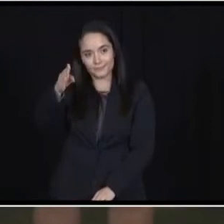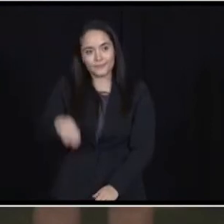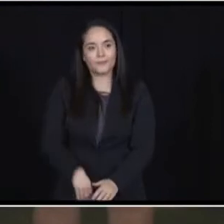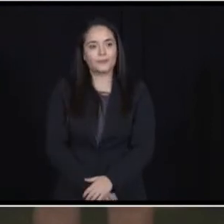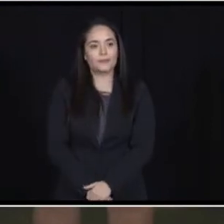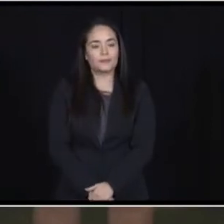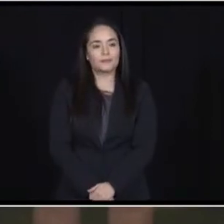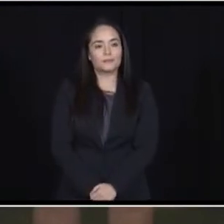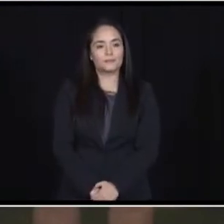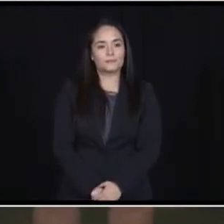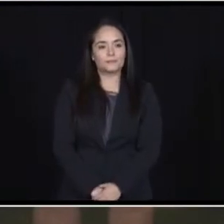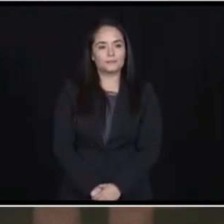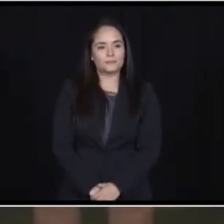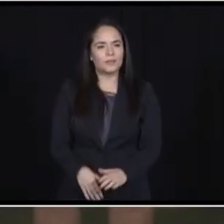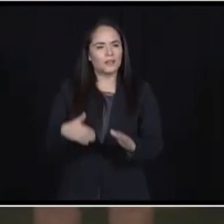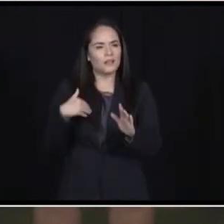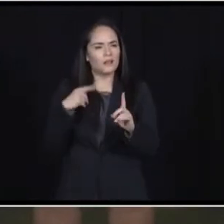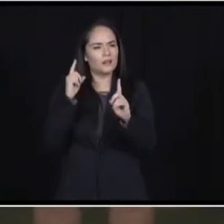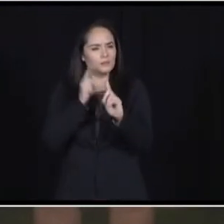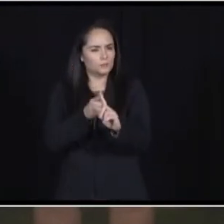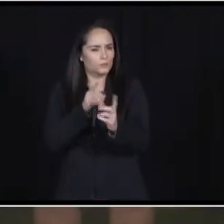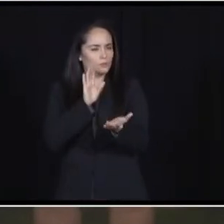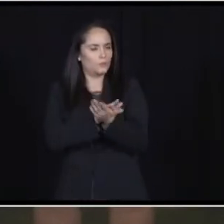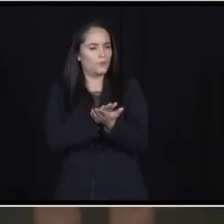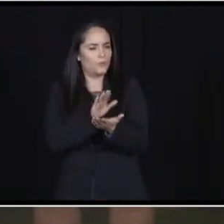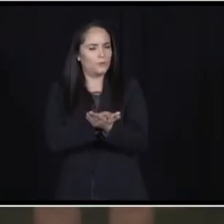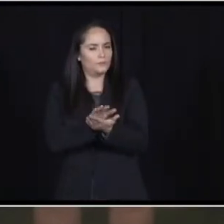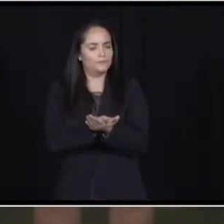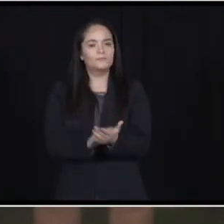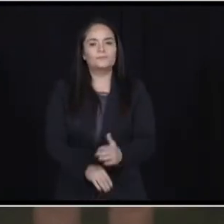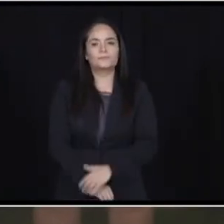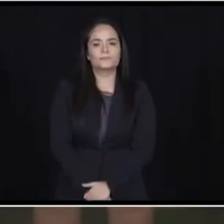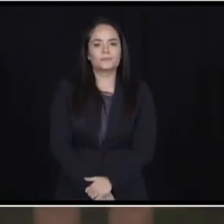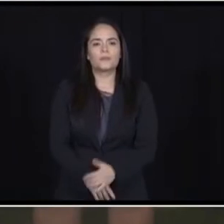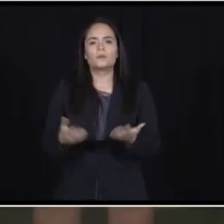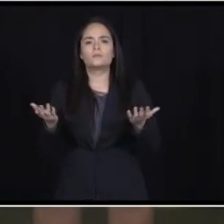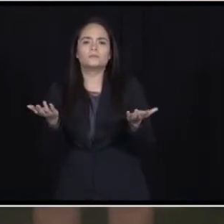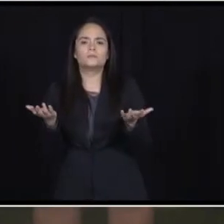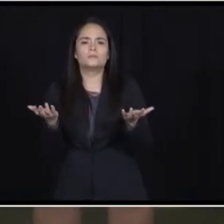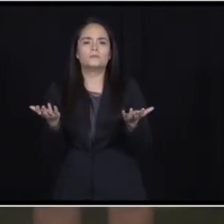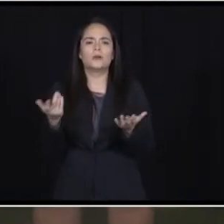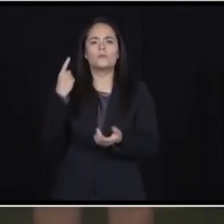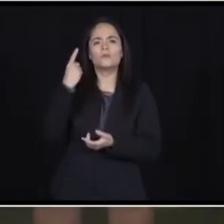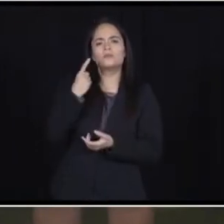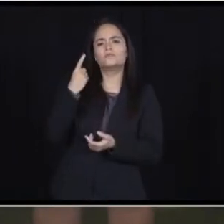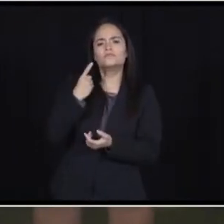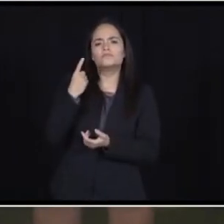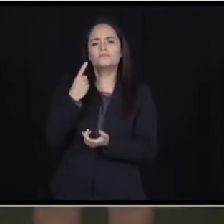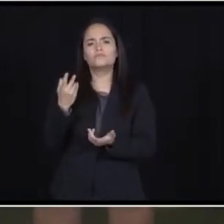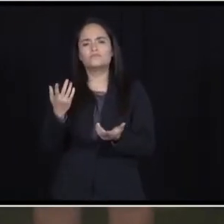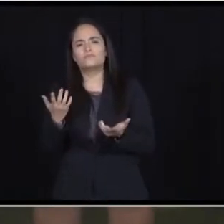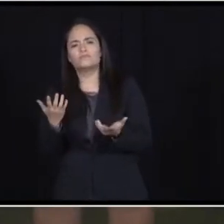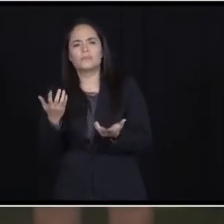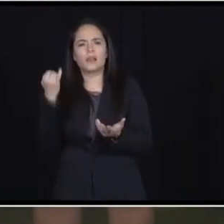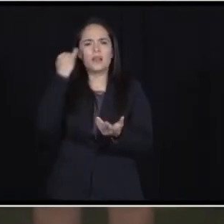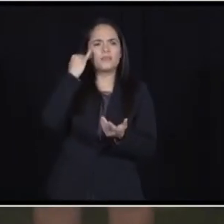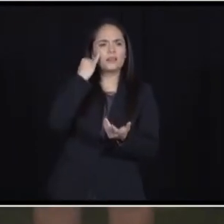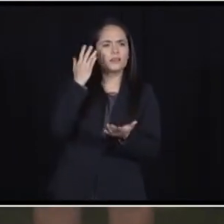to the school situation, so how much would you expect the Christmas break to be